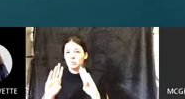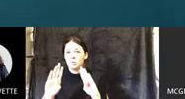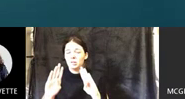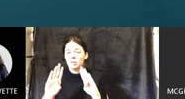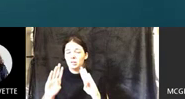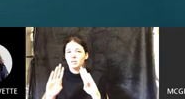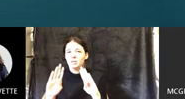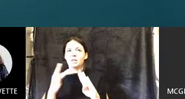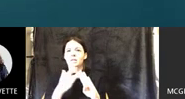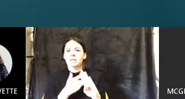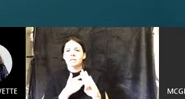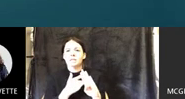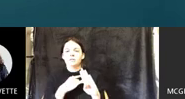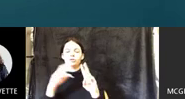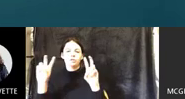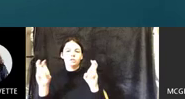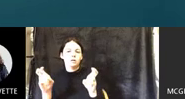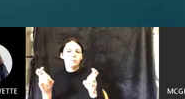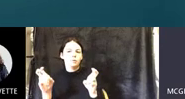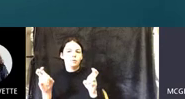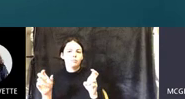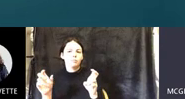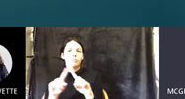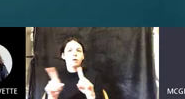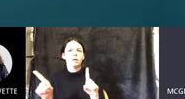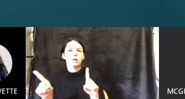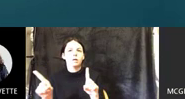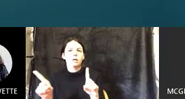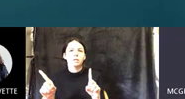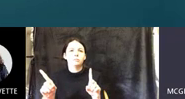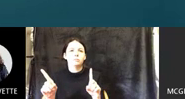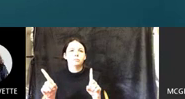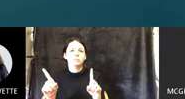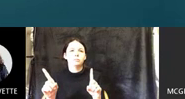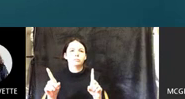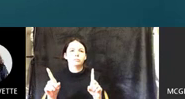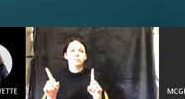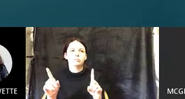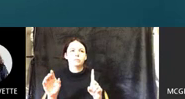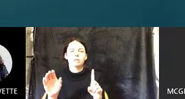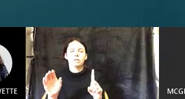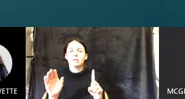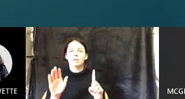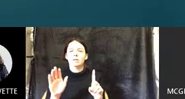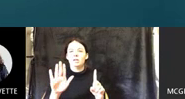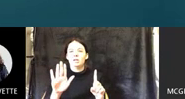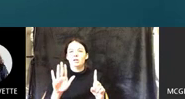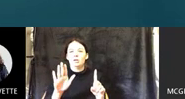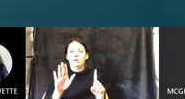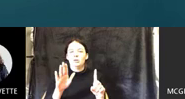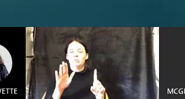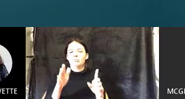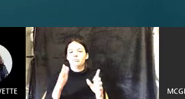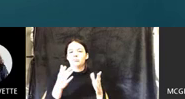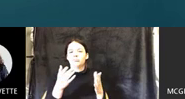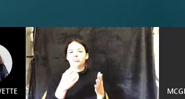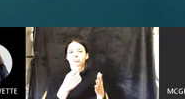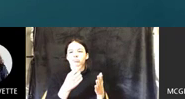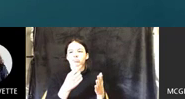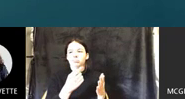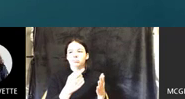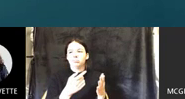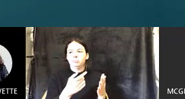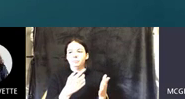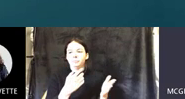but doesn't handle it with sensitive practices. I've literally sprouted more gray hairs and cut my life short